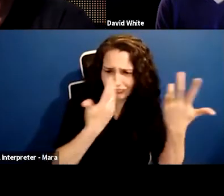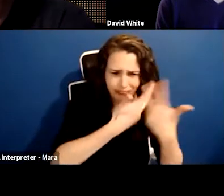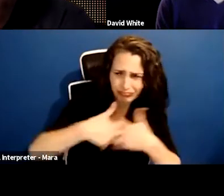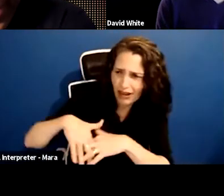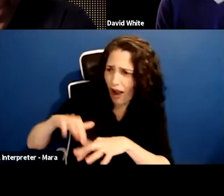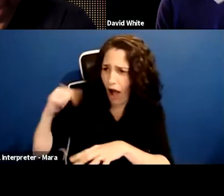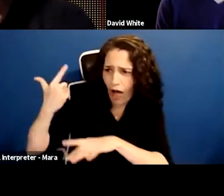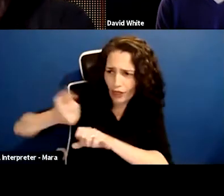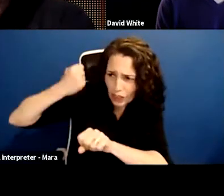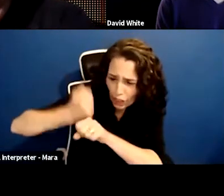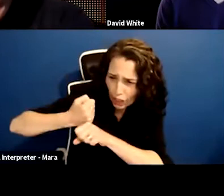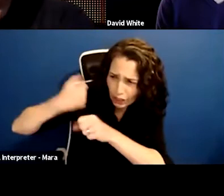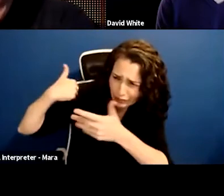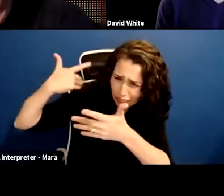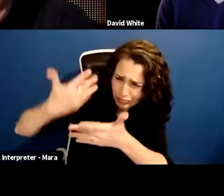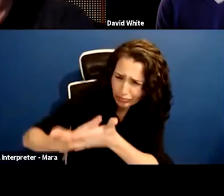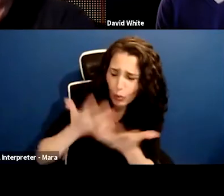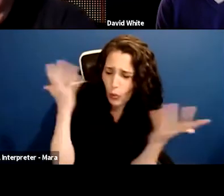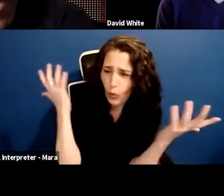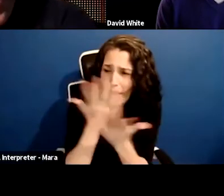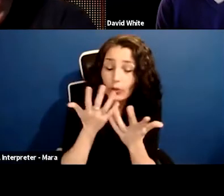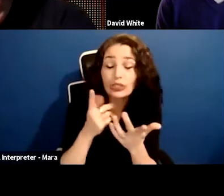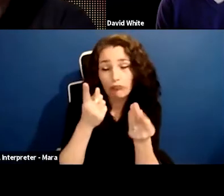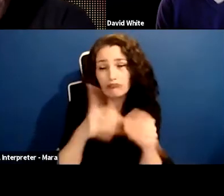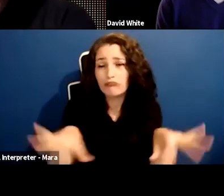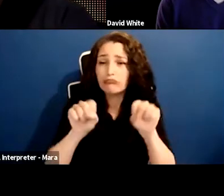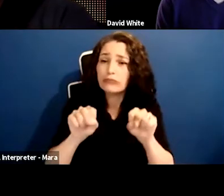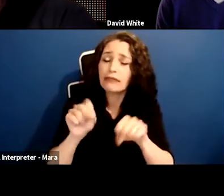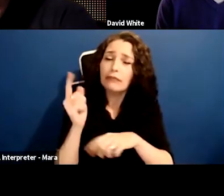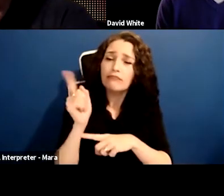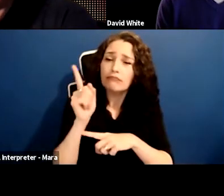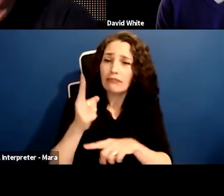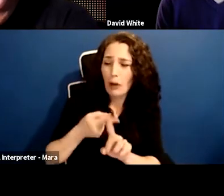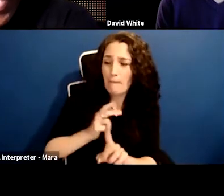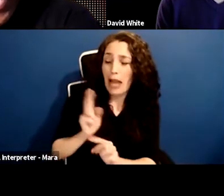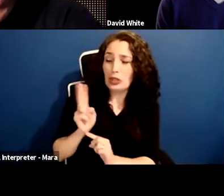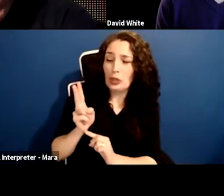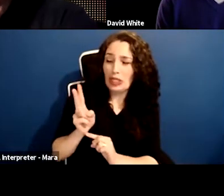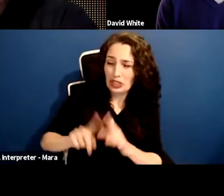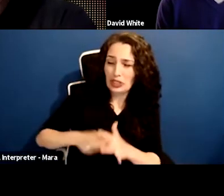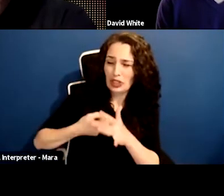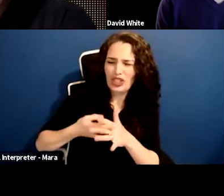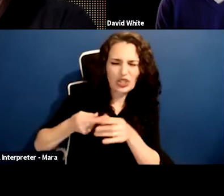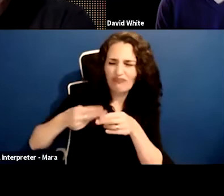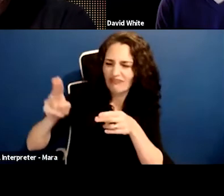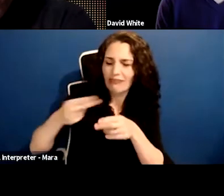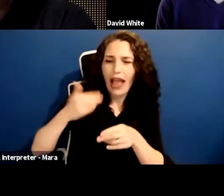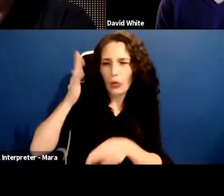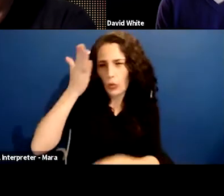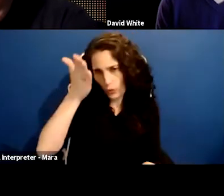amazing year. And so I just wanted to take just a moment out of my 2 minutes here quickly to just give